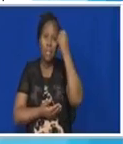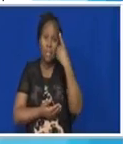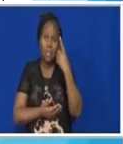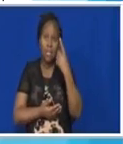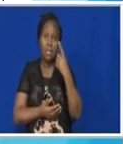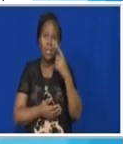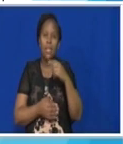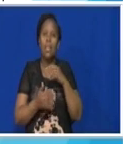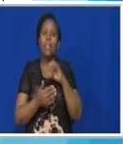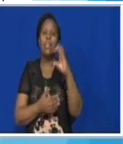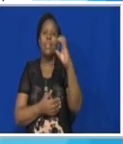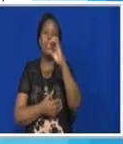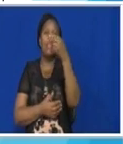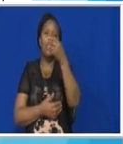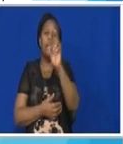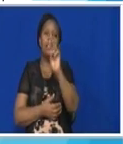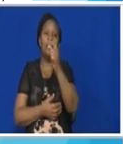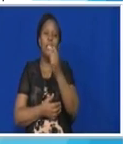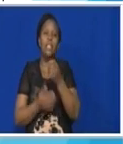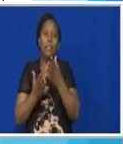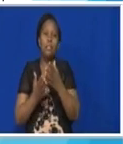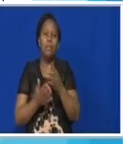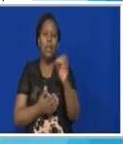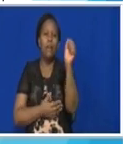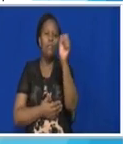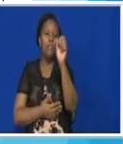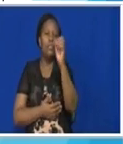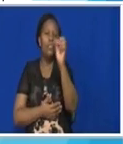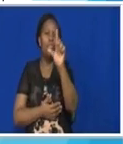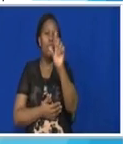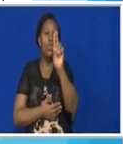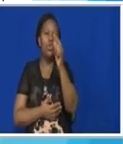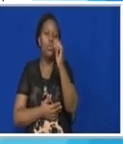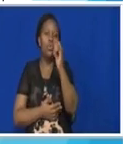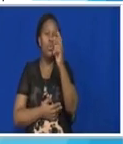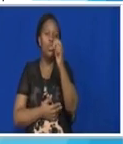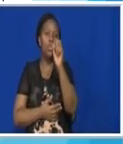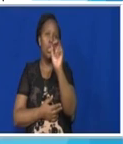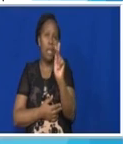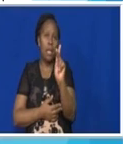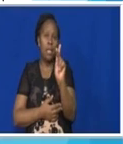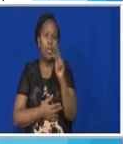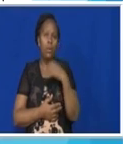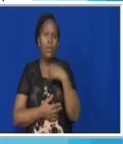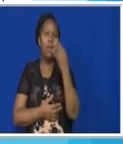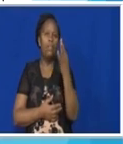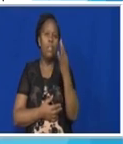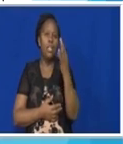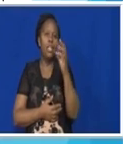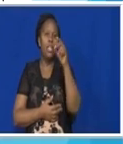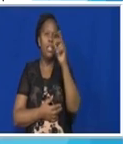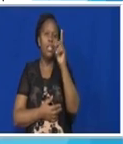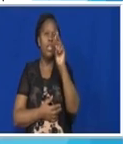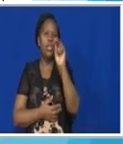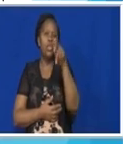given there. We have our solution K there, and the solution K, we add 3 drops of